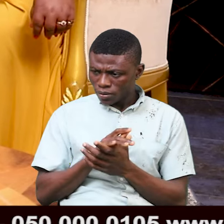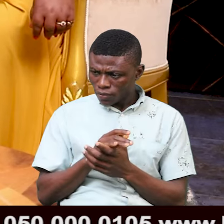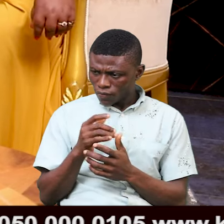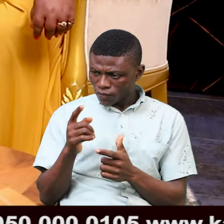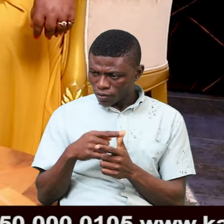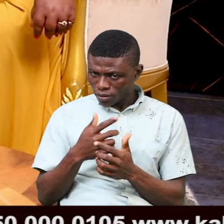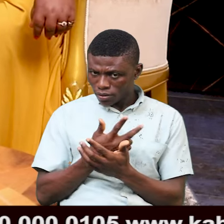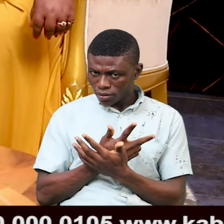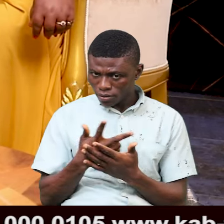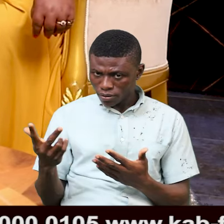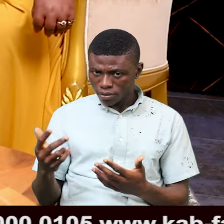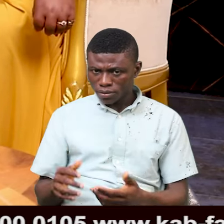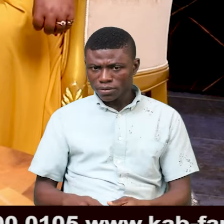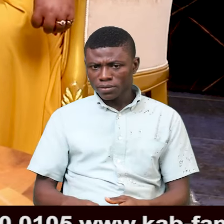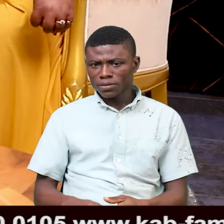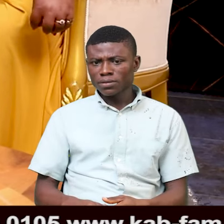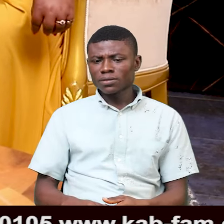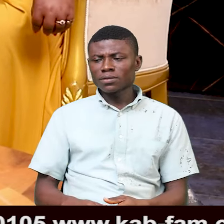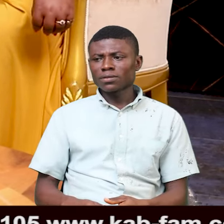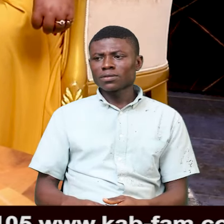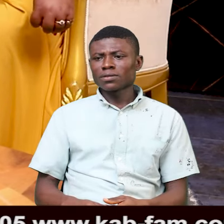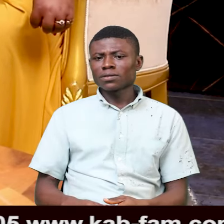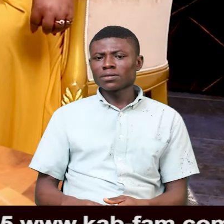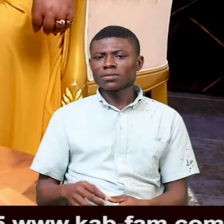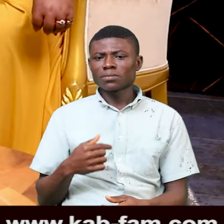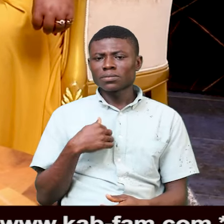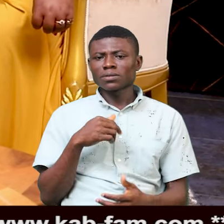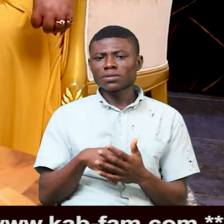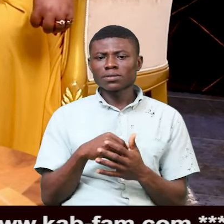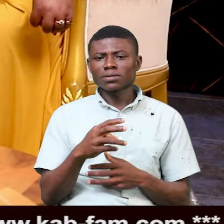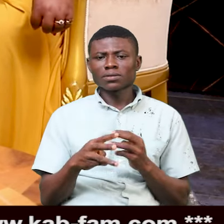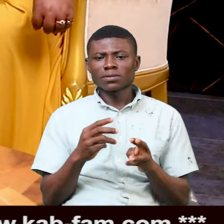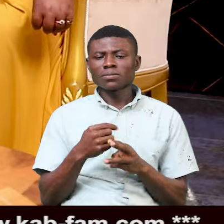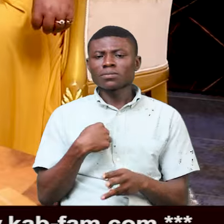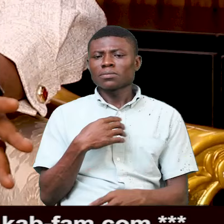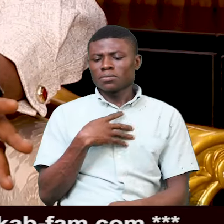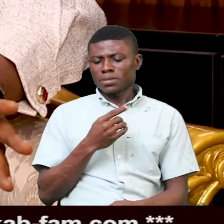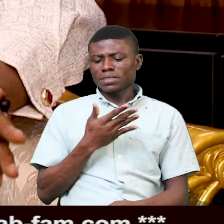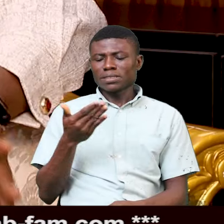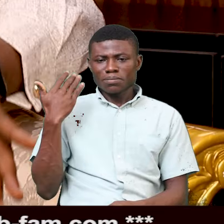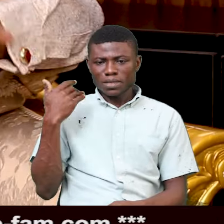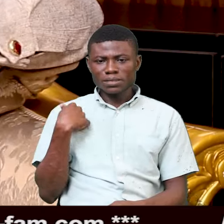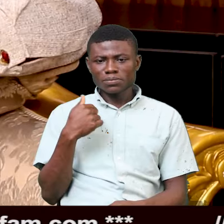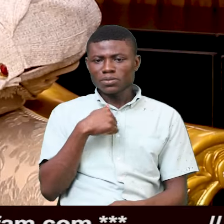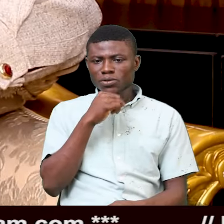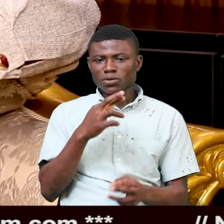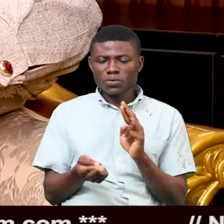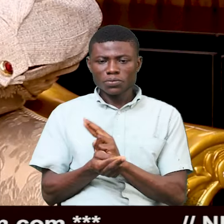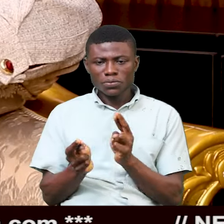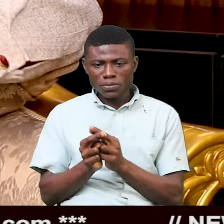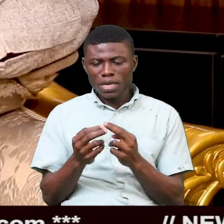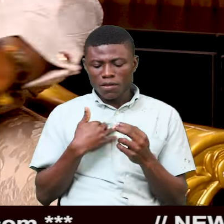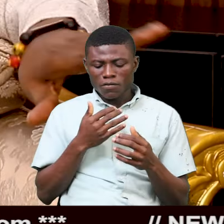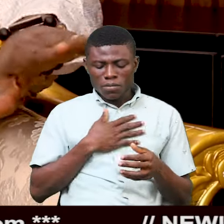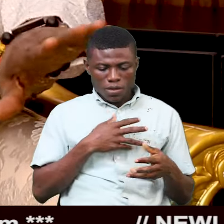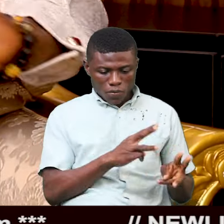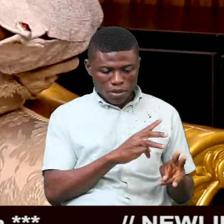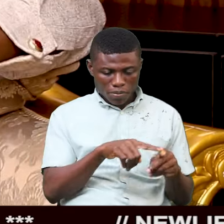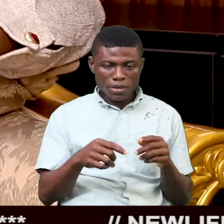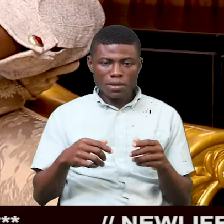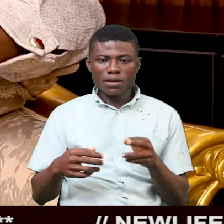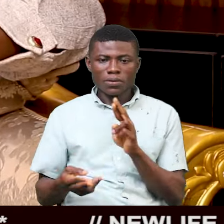3 weeks. Okay. Said, me pe, when I was in the world, no, I want me taste. And then when I became born again, I